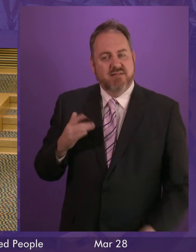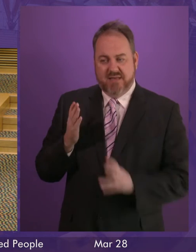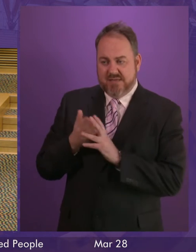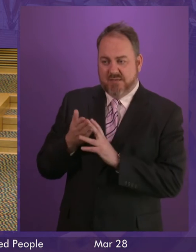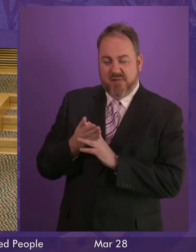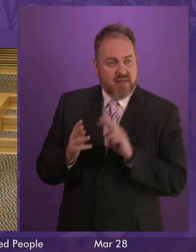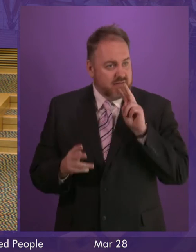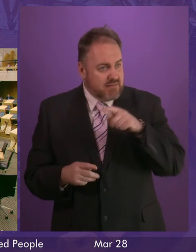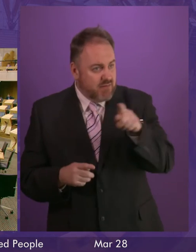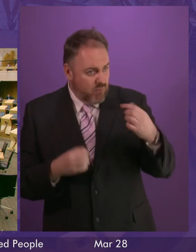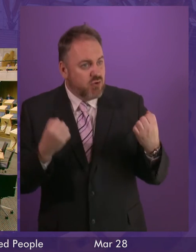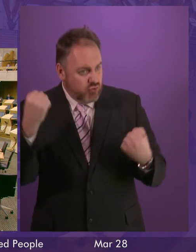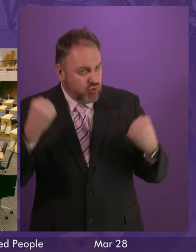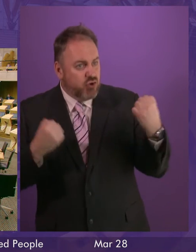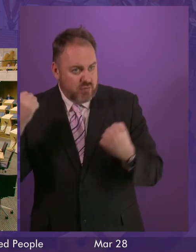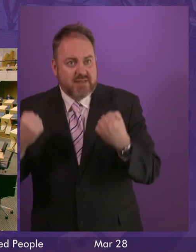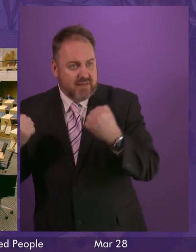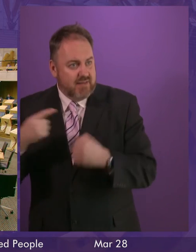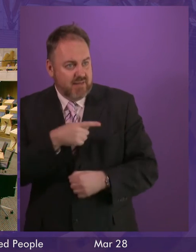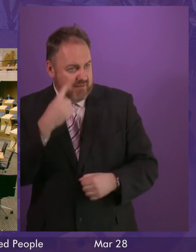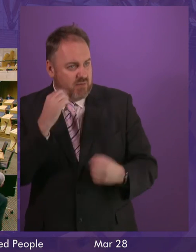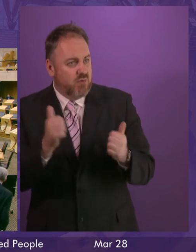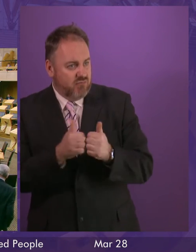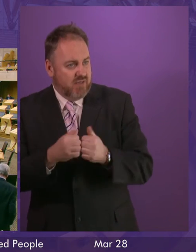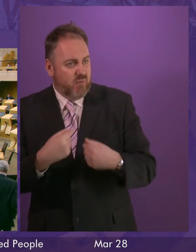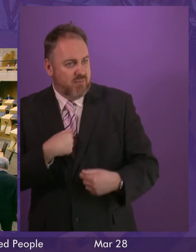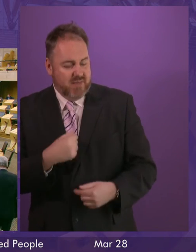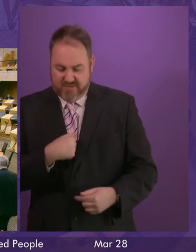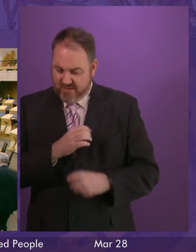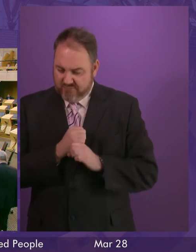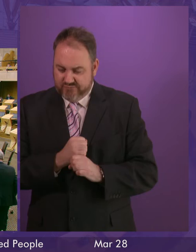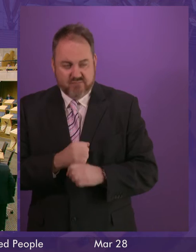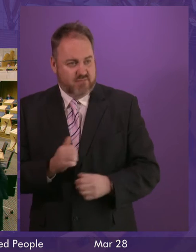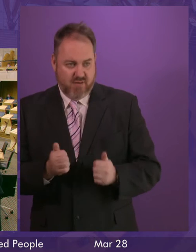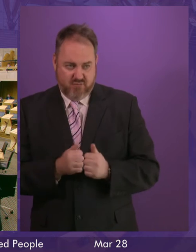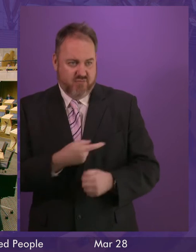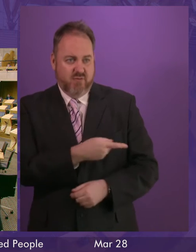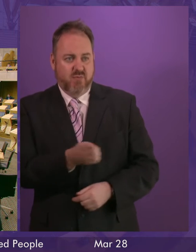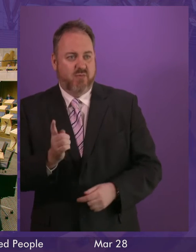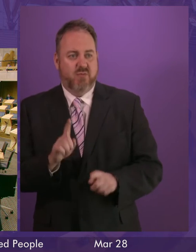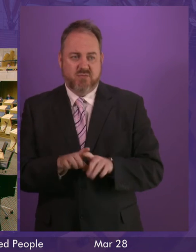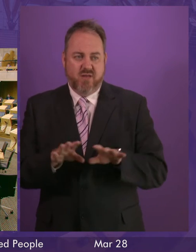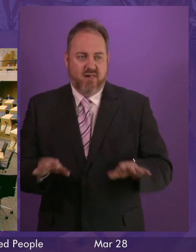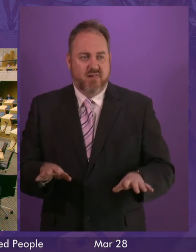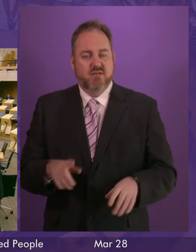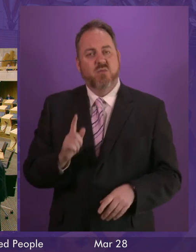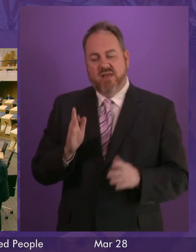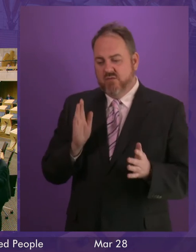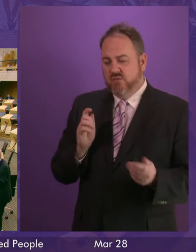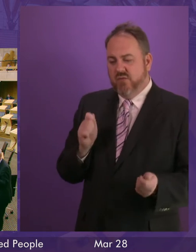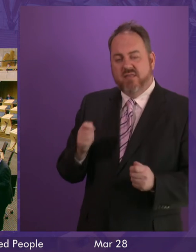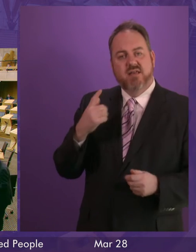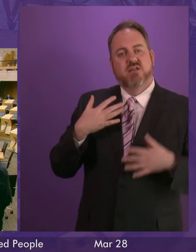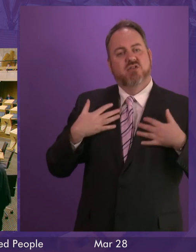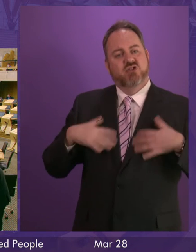nodding her head vigorously there because I know her commitment to this is the same as mine. So currently we are consulting on that proposal to require Change in Places toilets